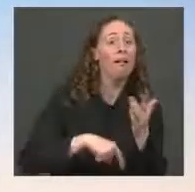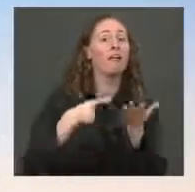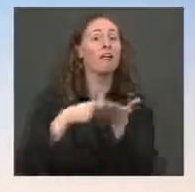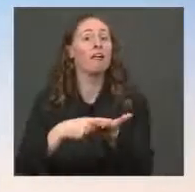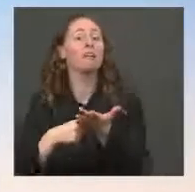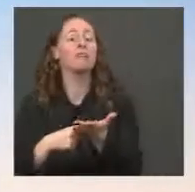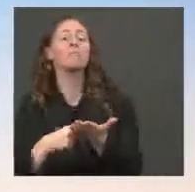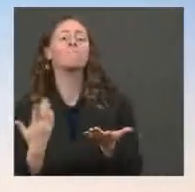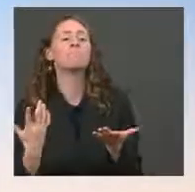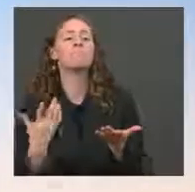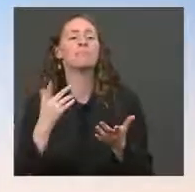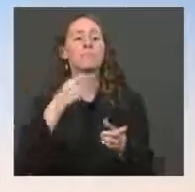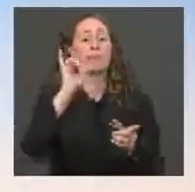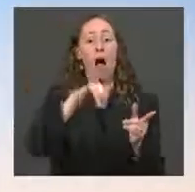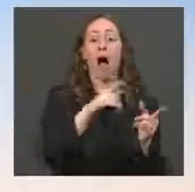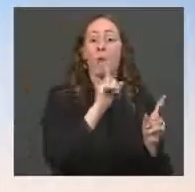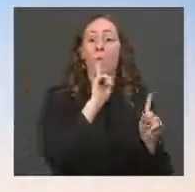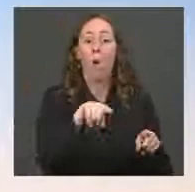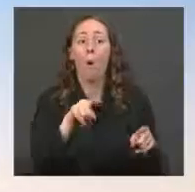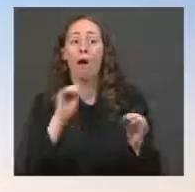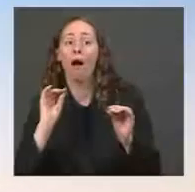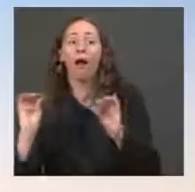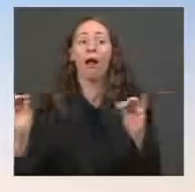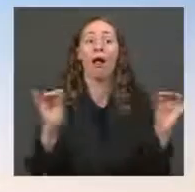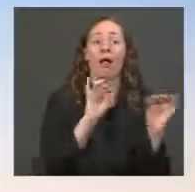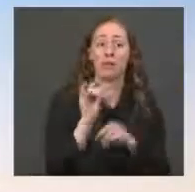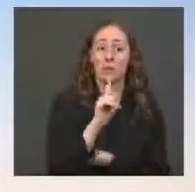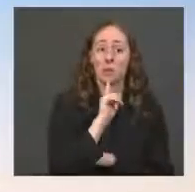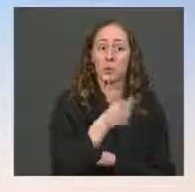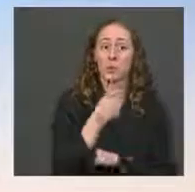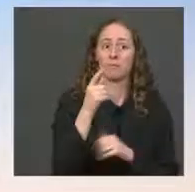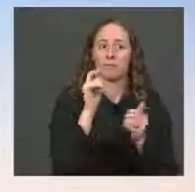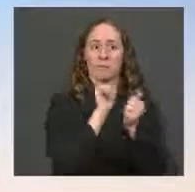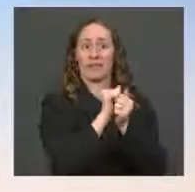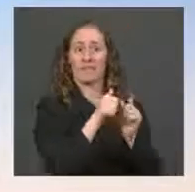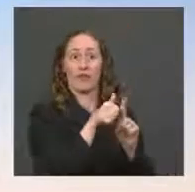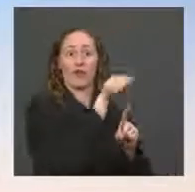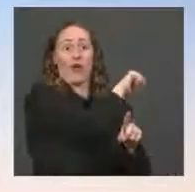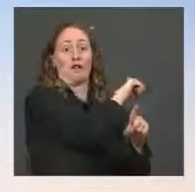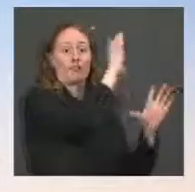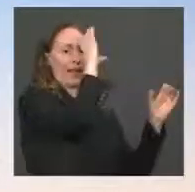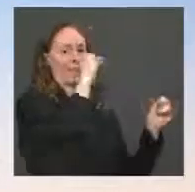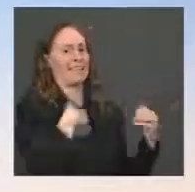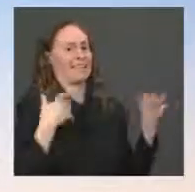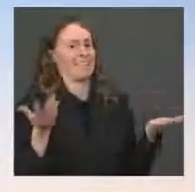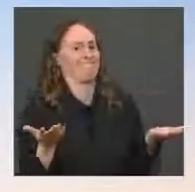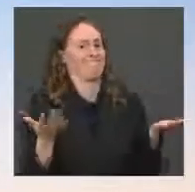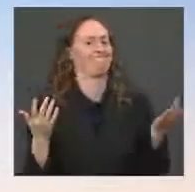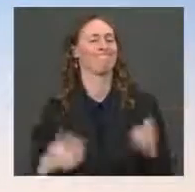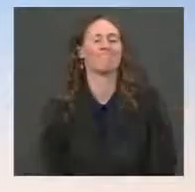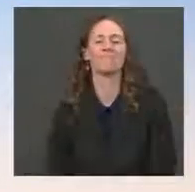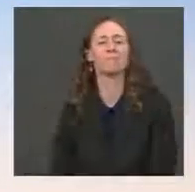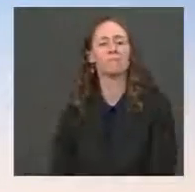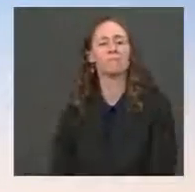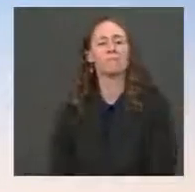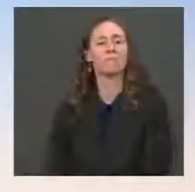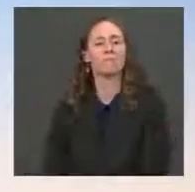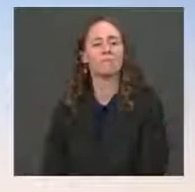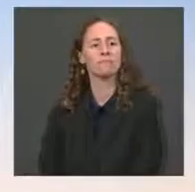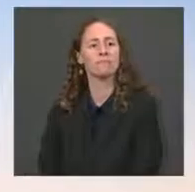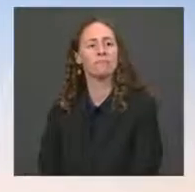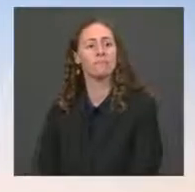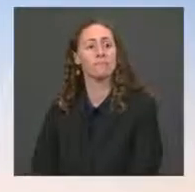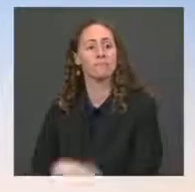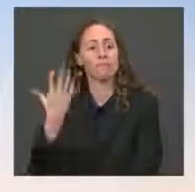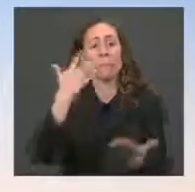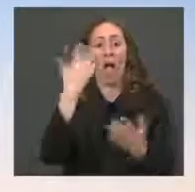unconfirmed reports about prior conversations during the last administration. Last one on this. Yeah. Former President Trump called these actions insubordinate and treasonous. Do you want to